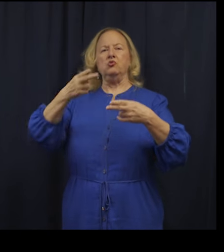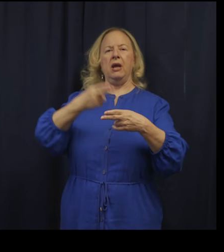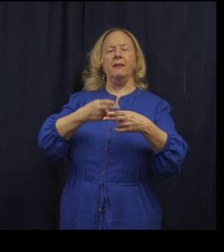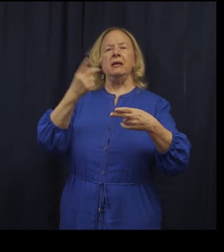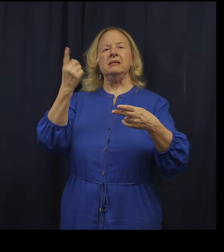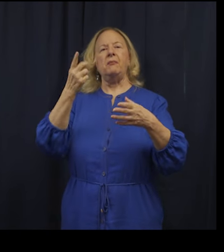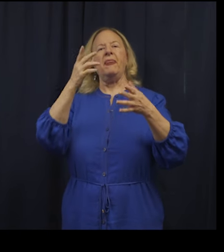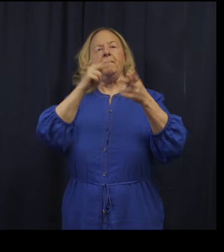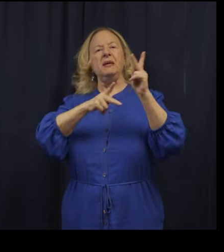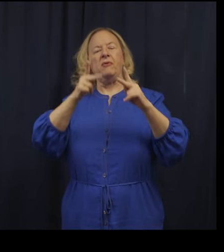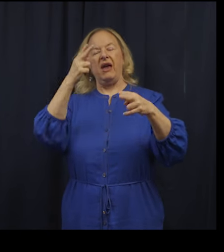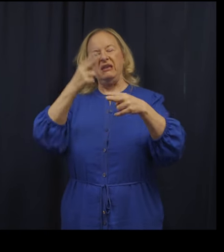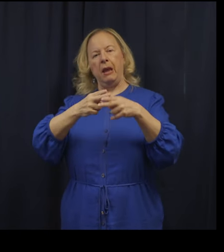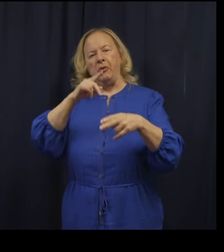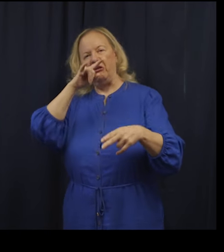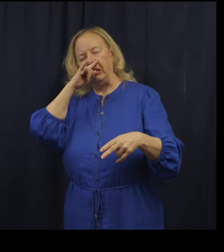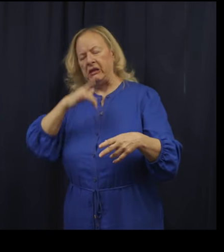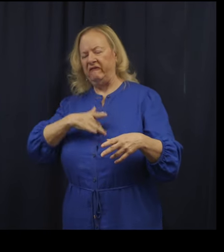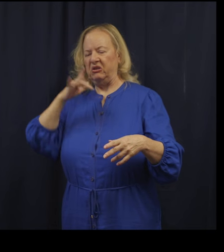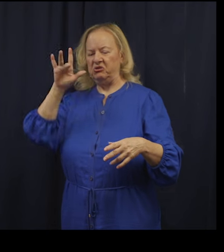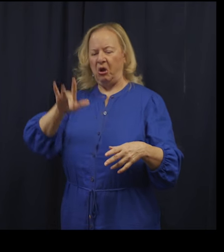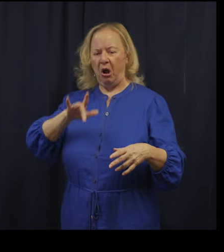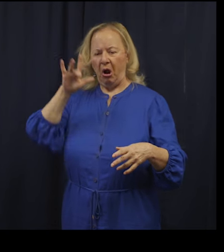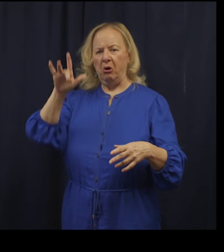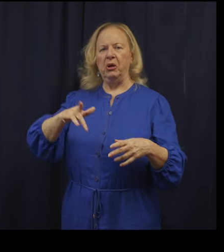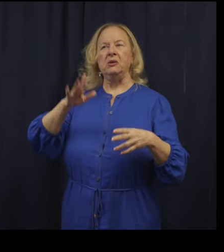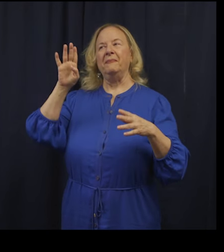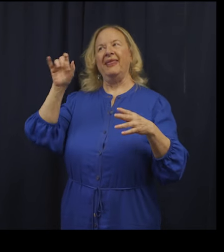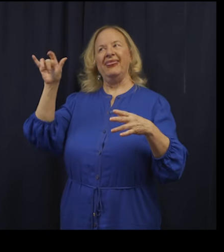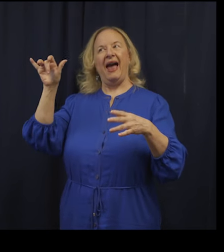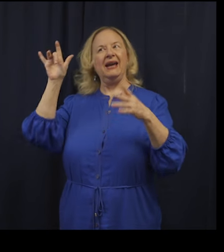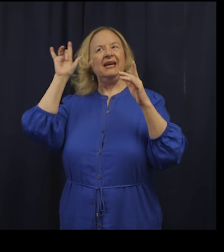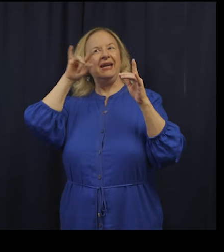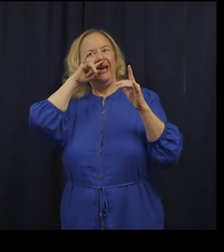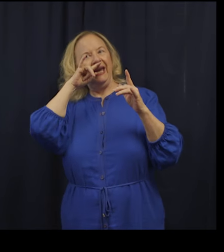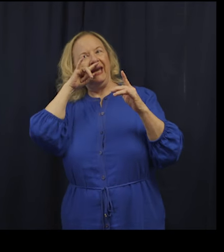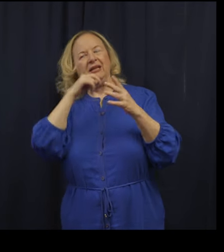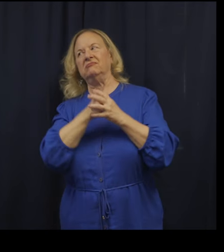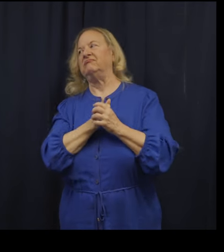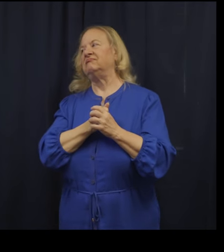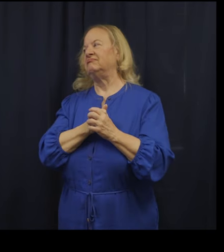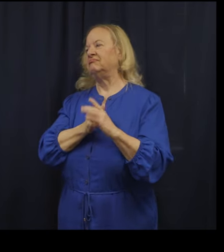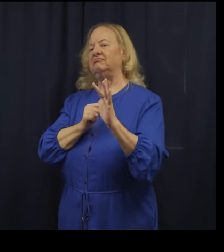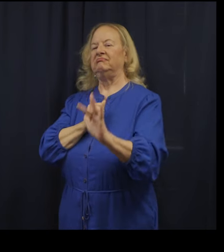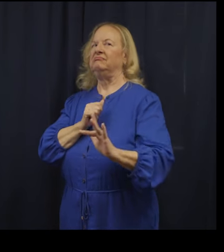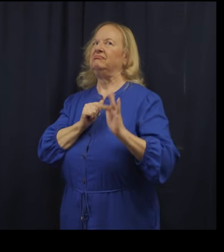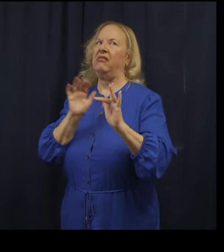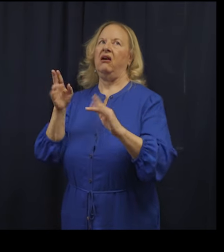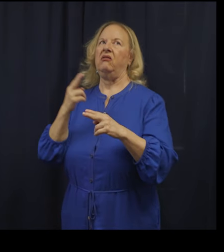I mean, some of the people that name their kids, I feel so sorry to be that kid.